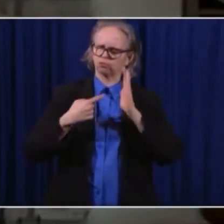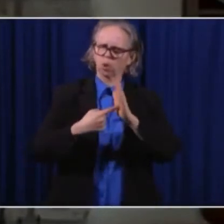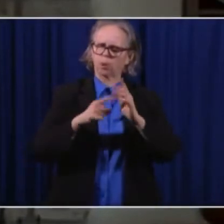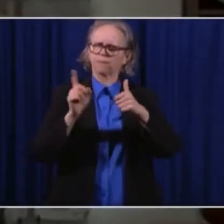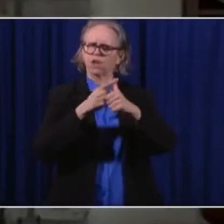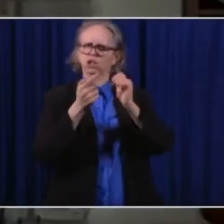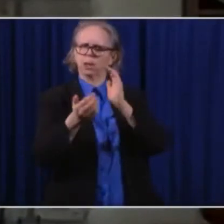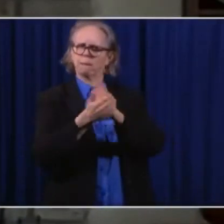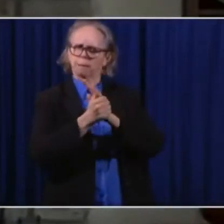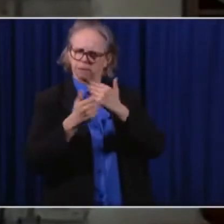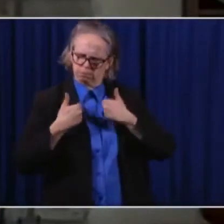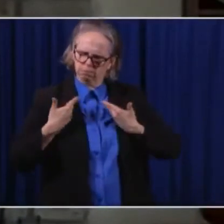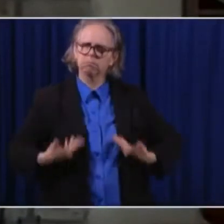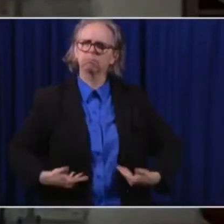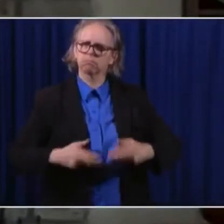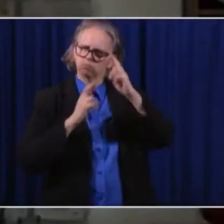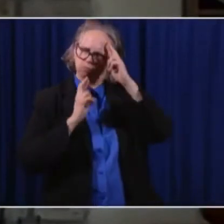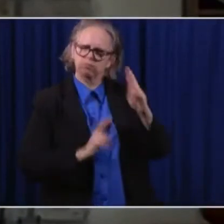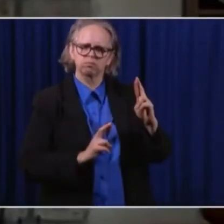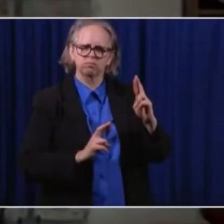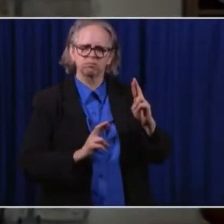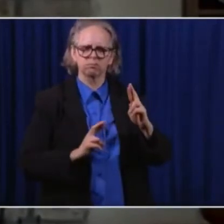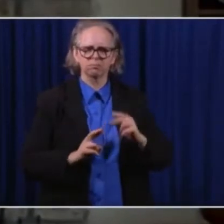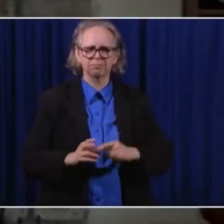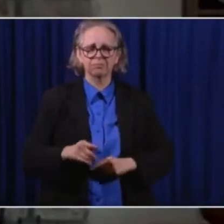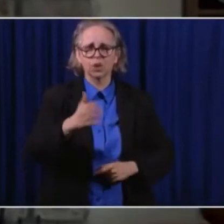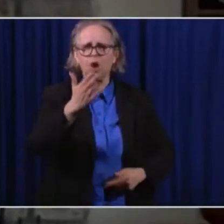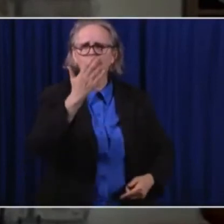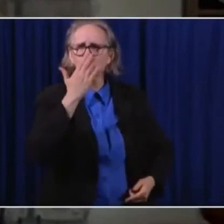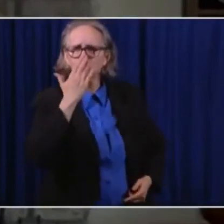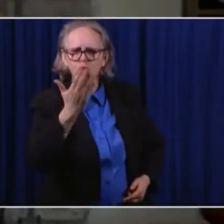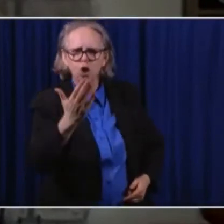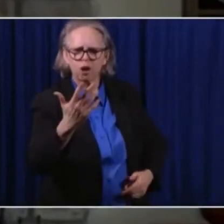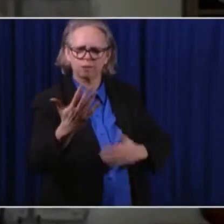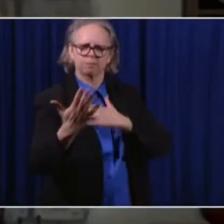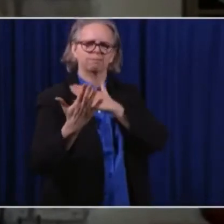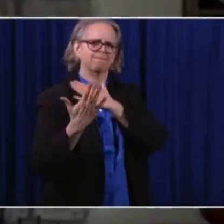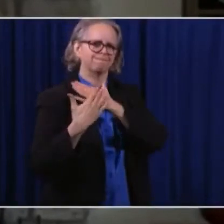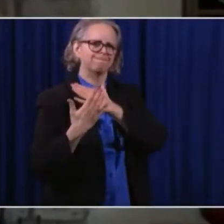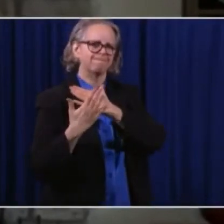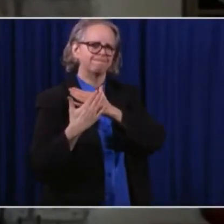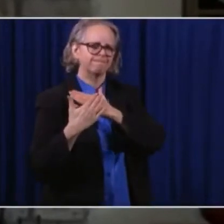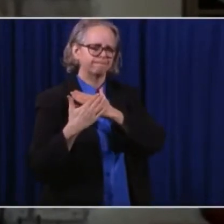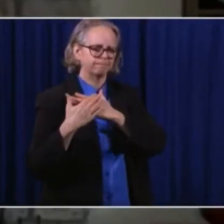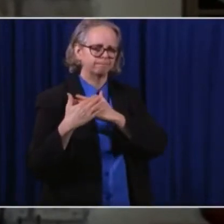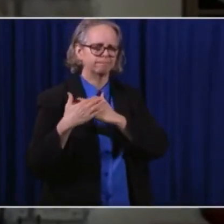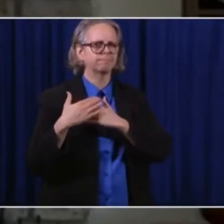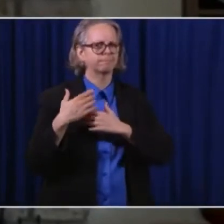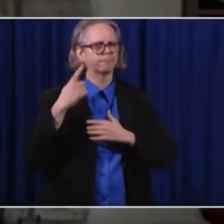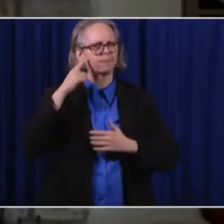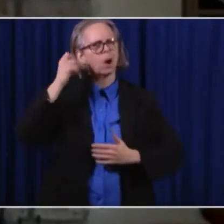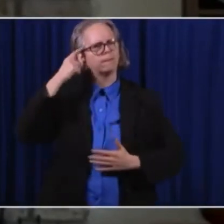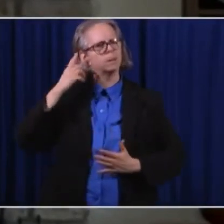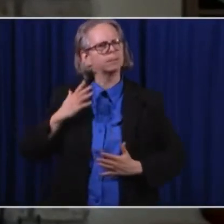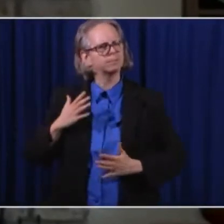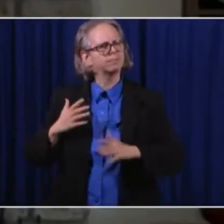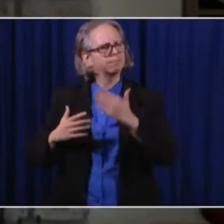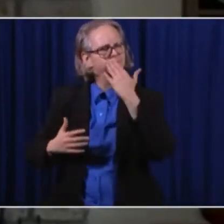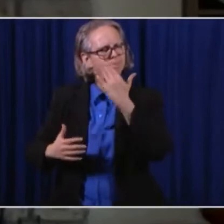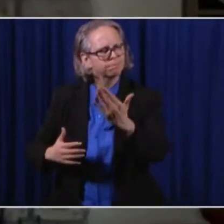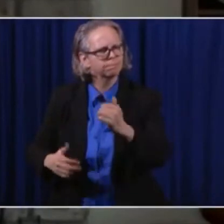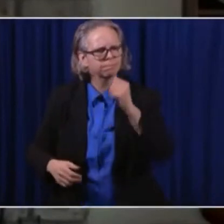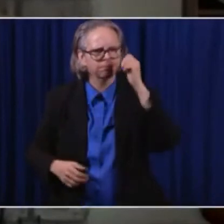it certainly is a good caution. So we're going to wrap up today. Our son-in-law, Bill Darling, sent a